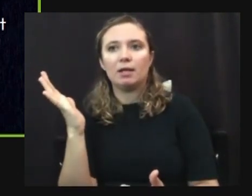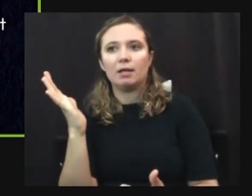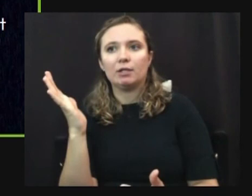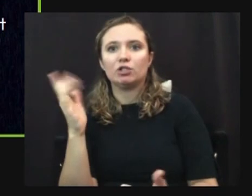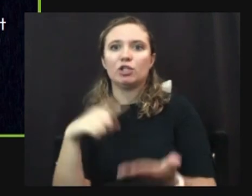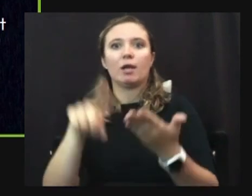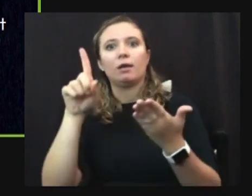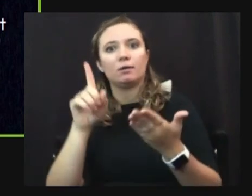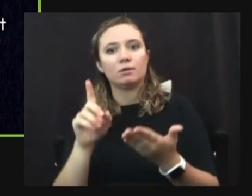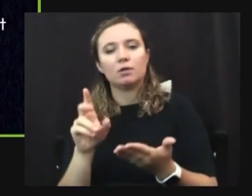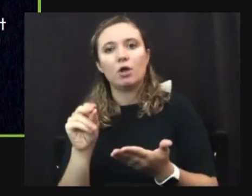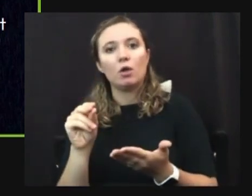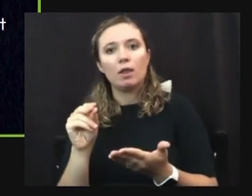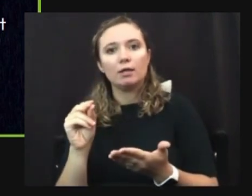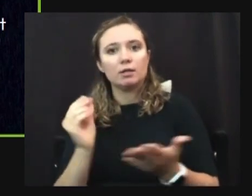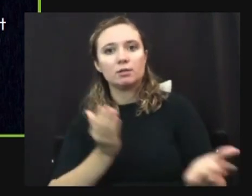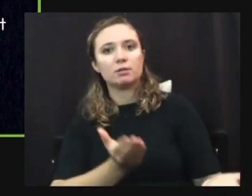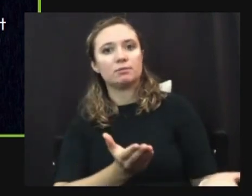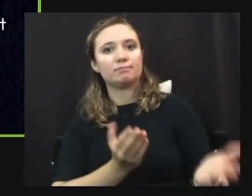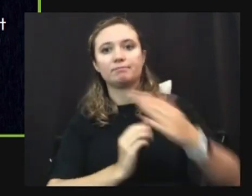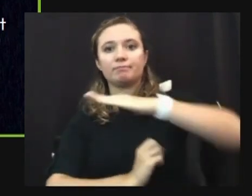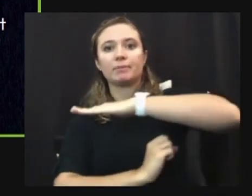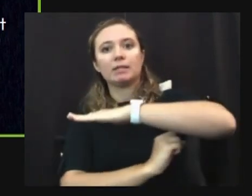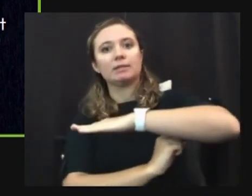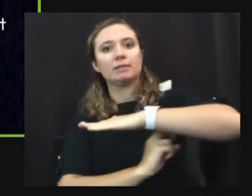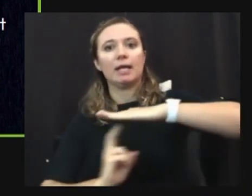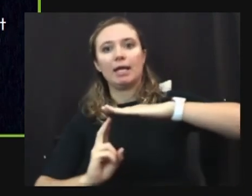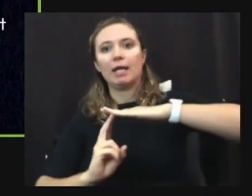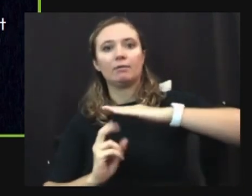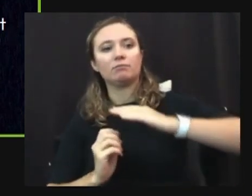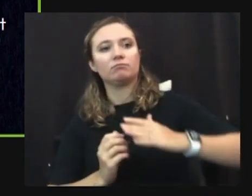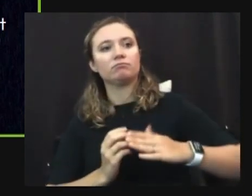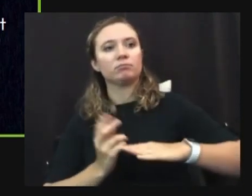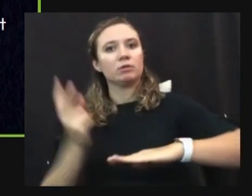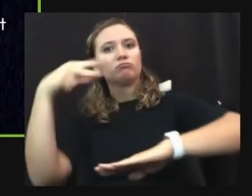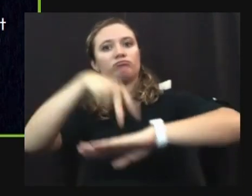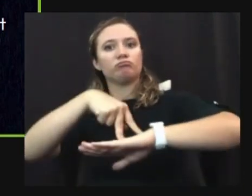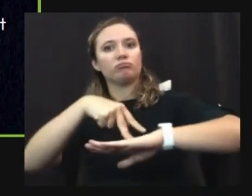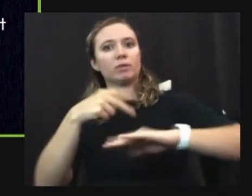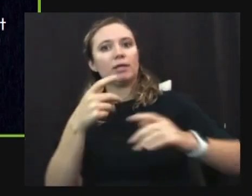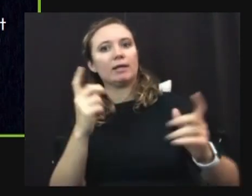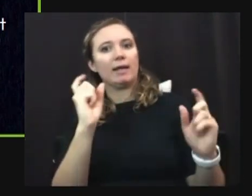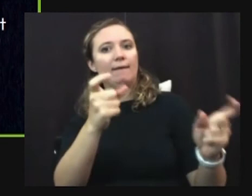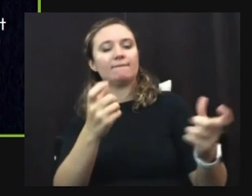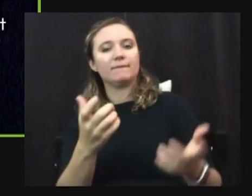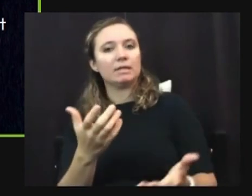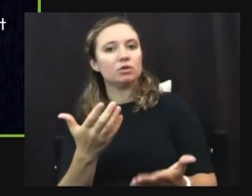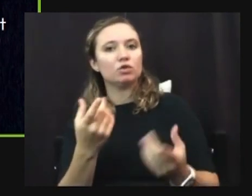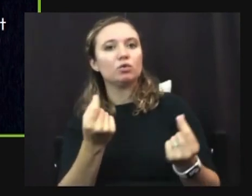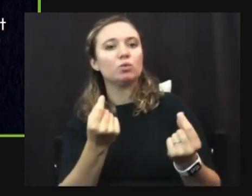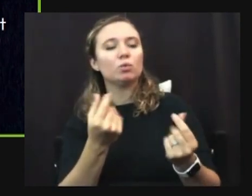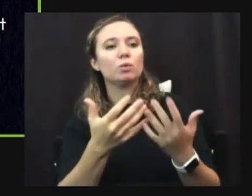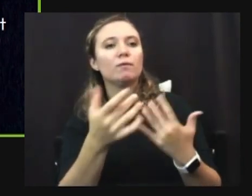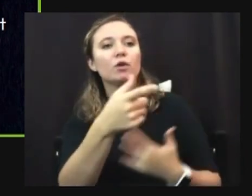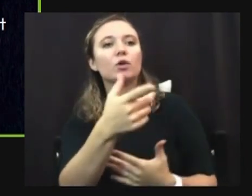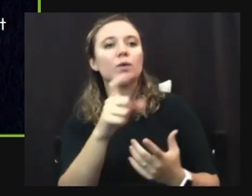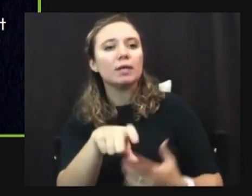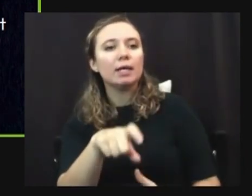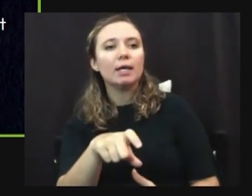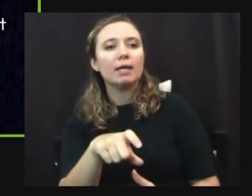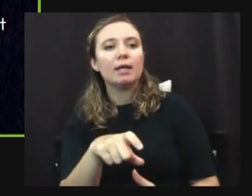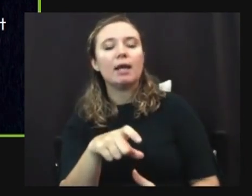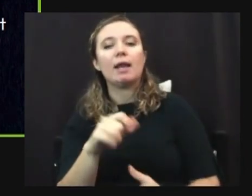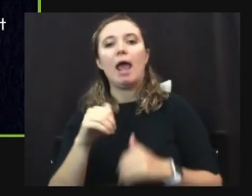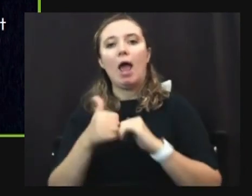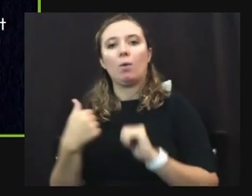us a stage and said, say what you need to say. How can we help you make it accessible so that you